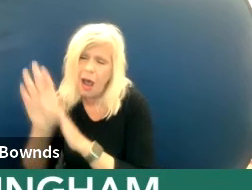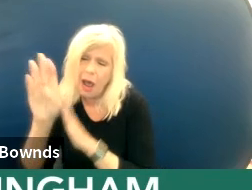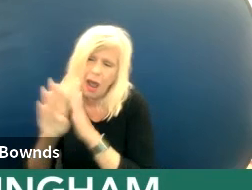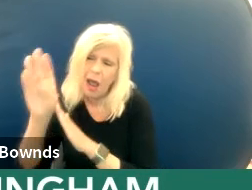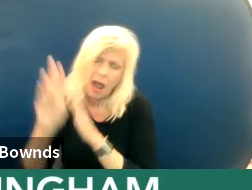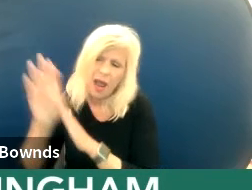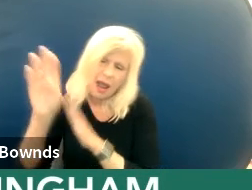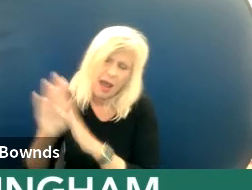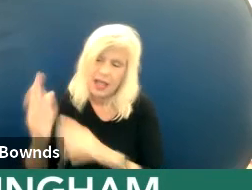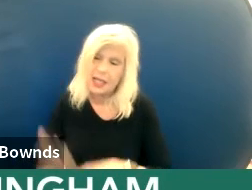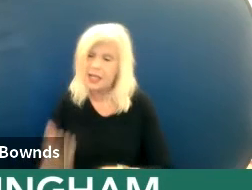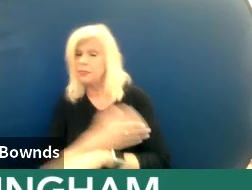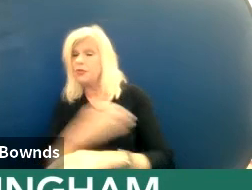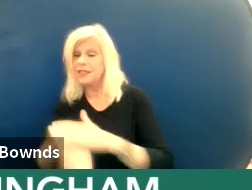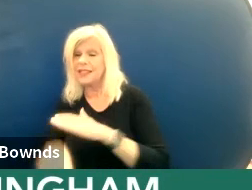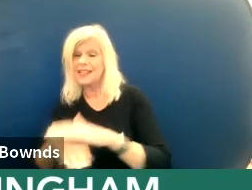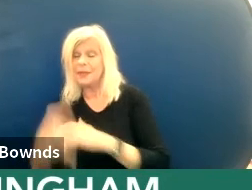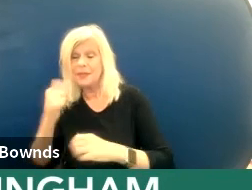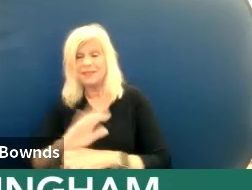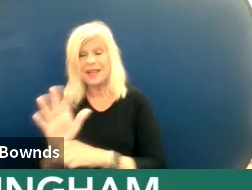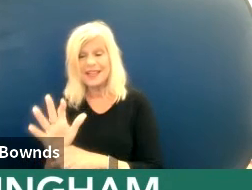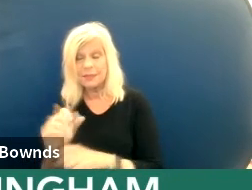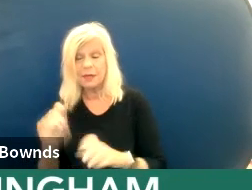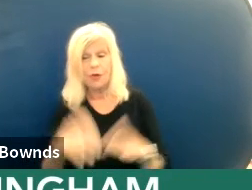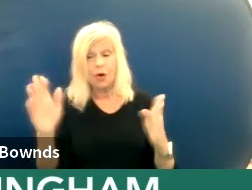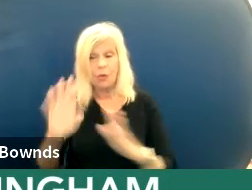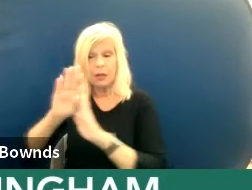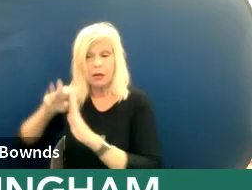enhancing accessibility because of the pandemic will be taken